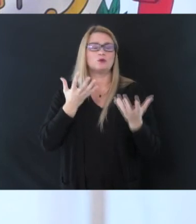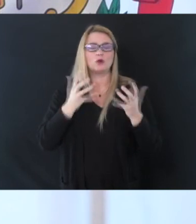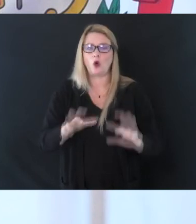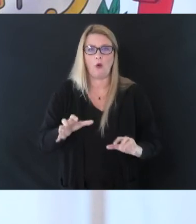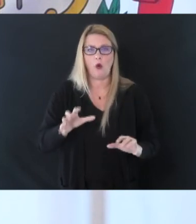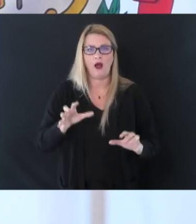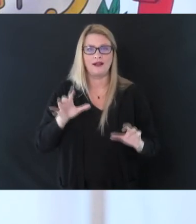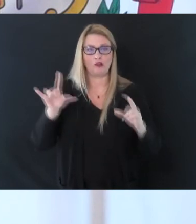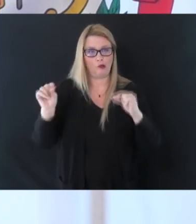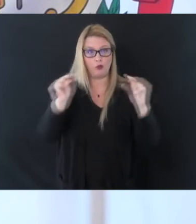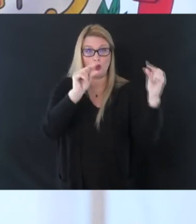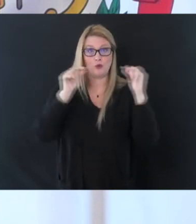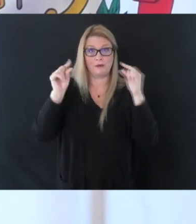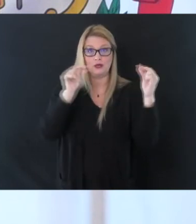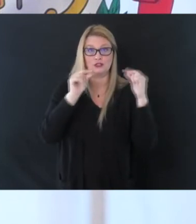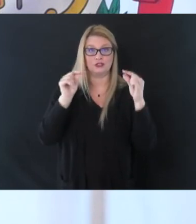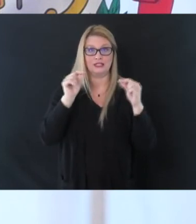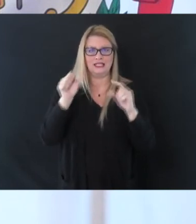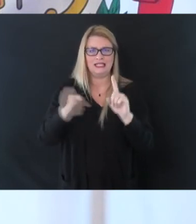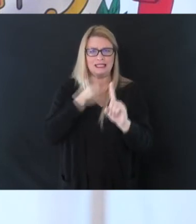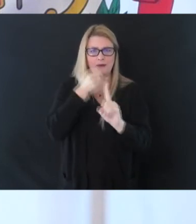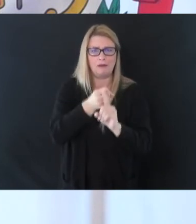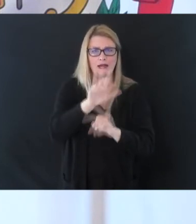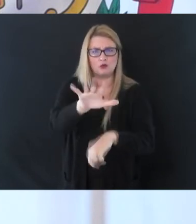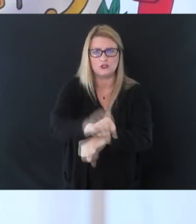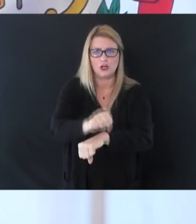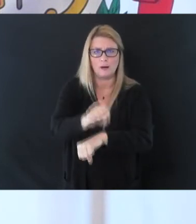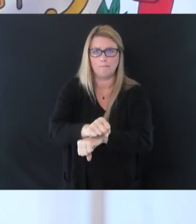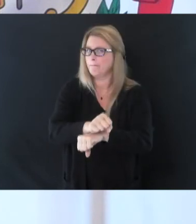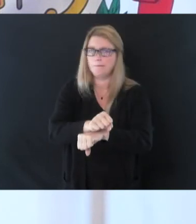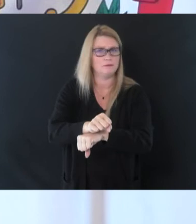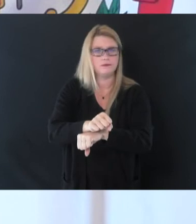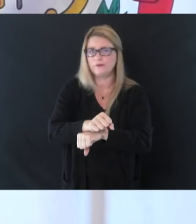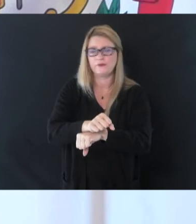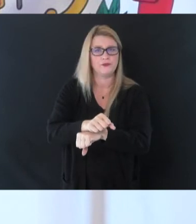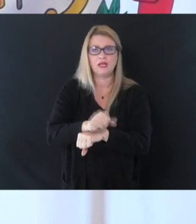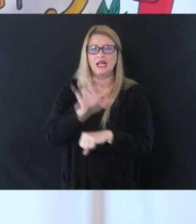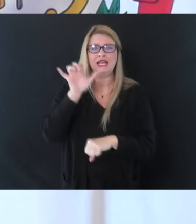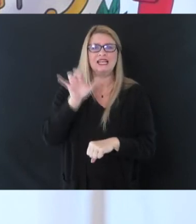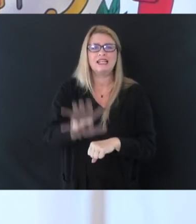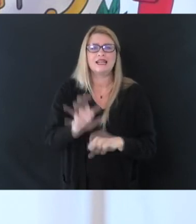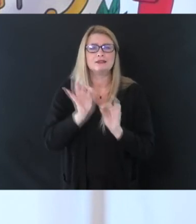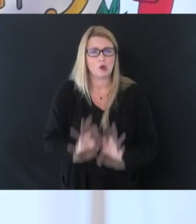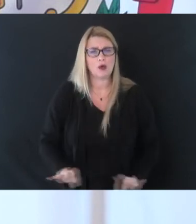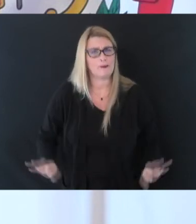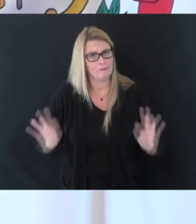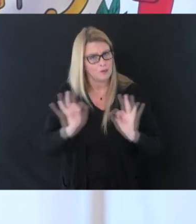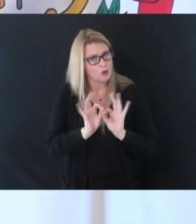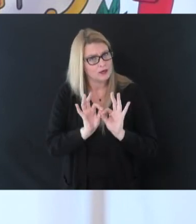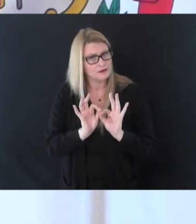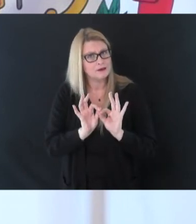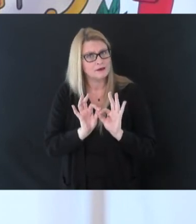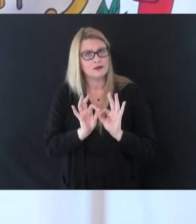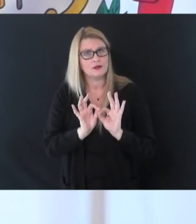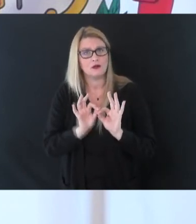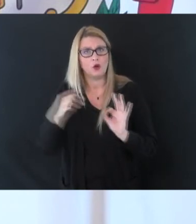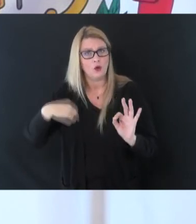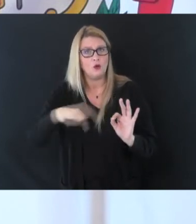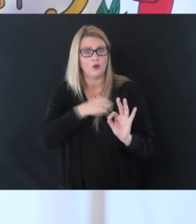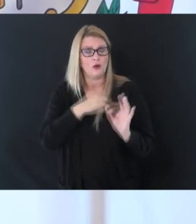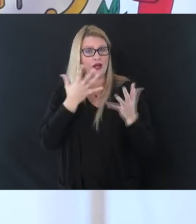the job that you're doing, and it is tremendously important beyond belief. We